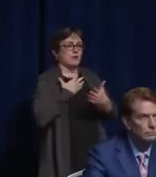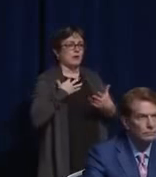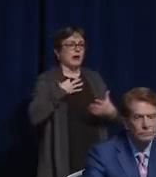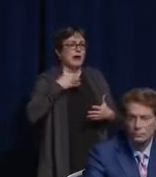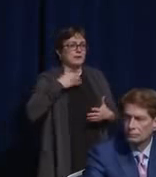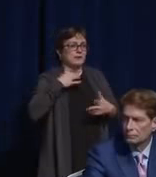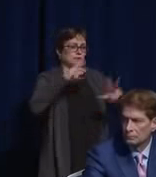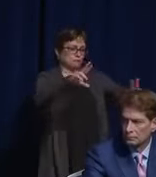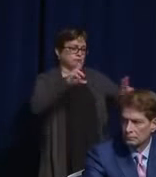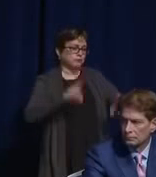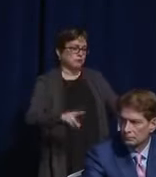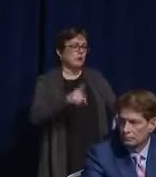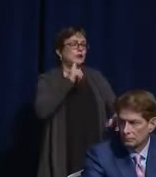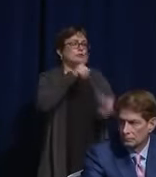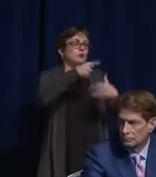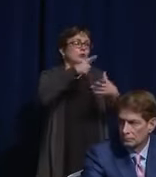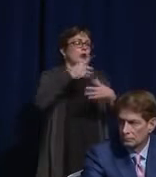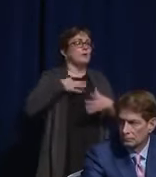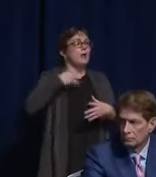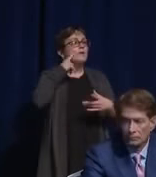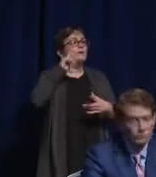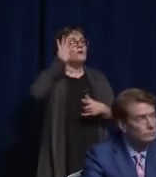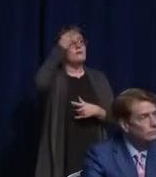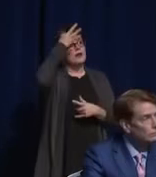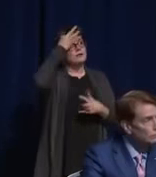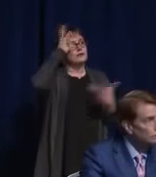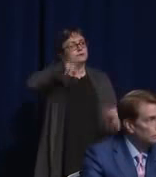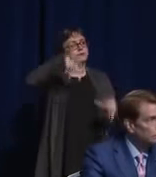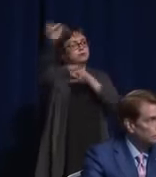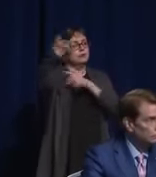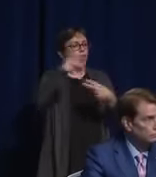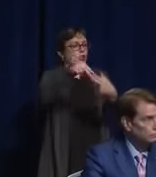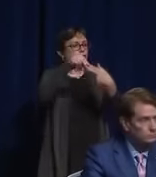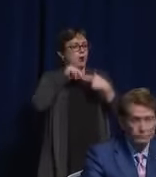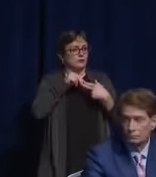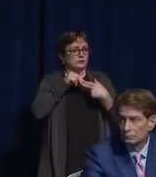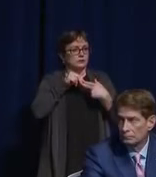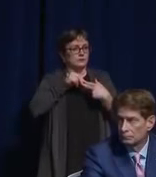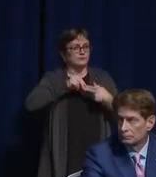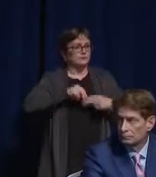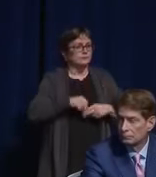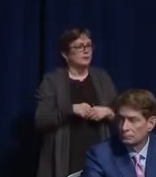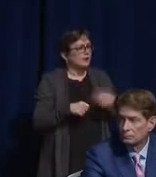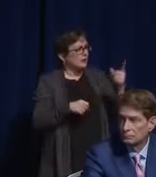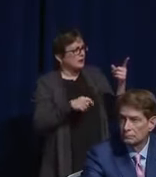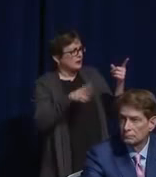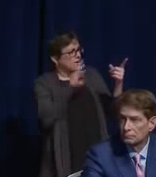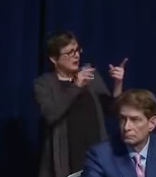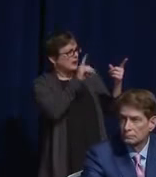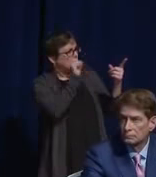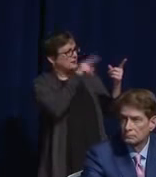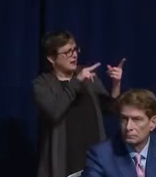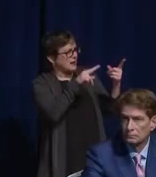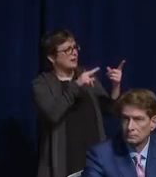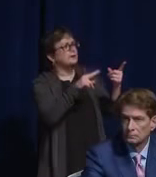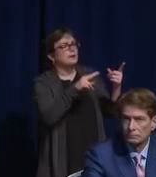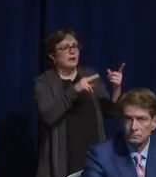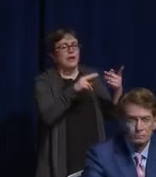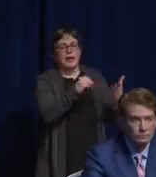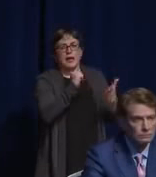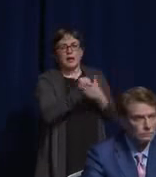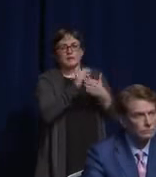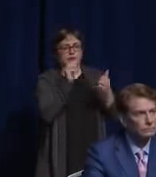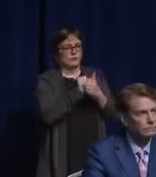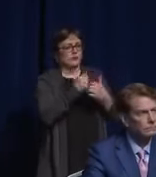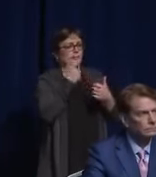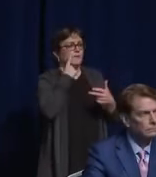disaster loans. Now, Dan oversaw our state's response to Superstorm Sandy, so this is not abstract for